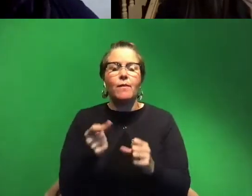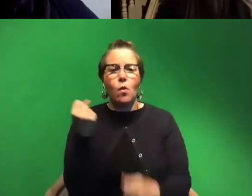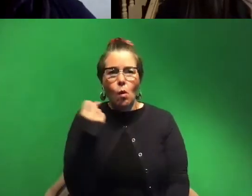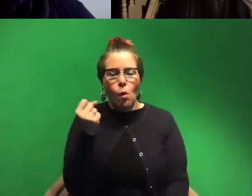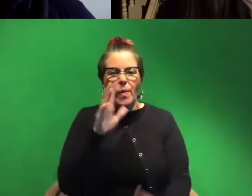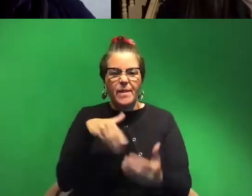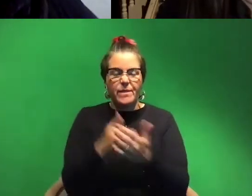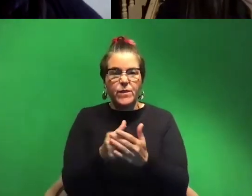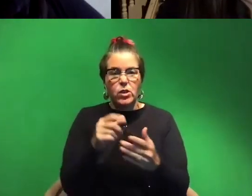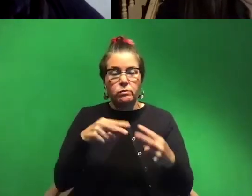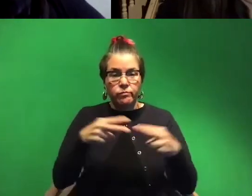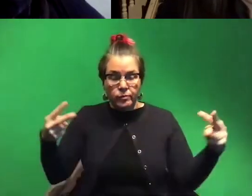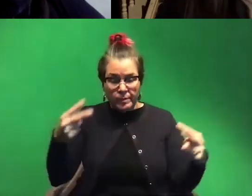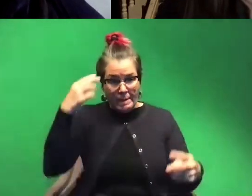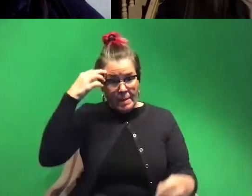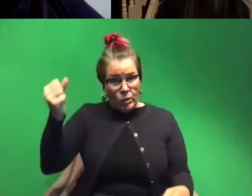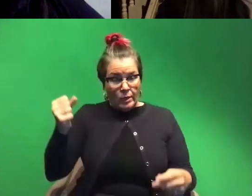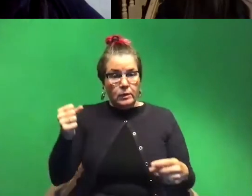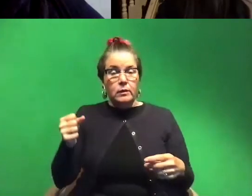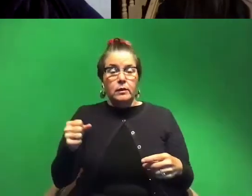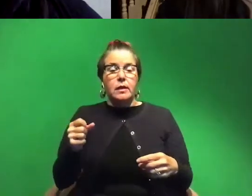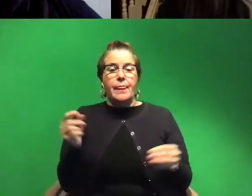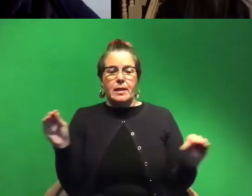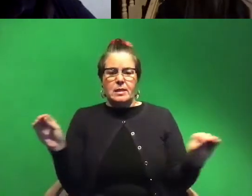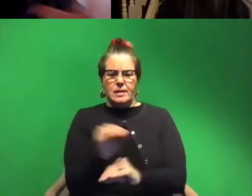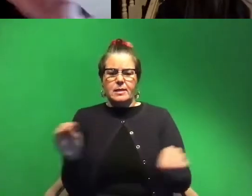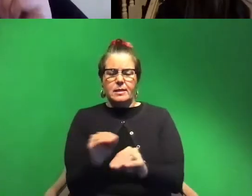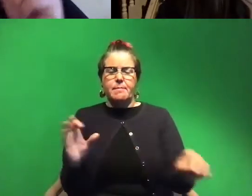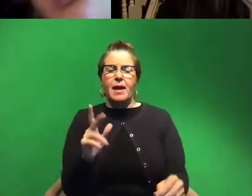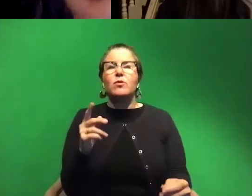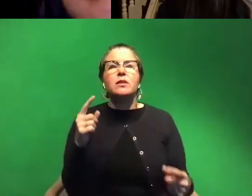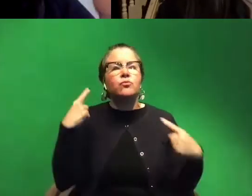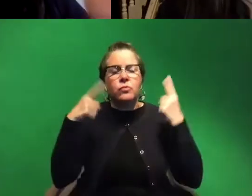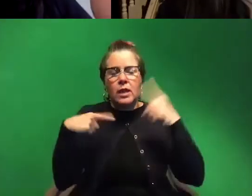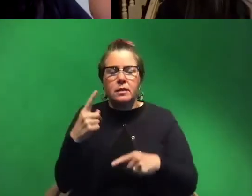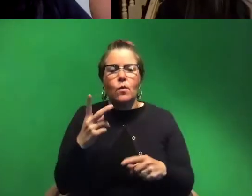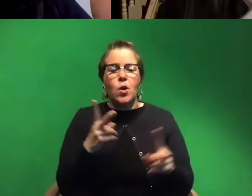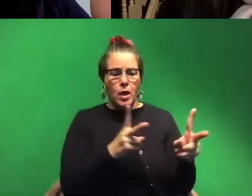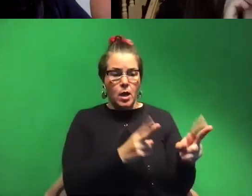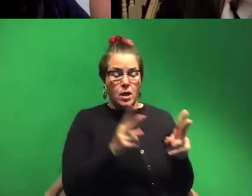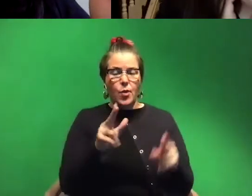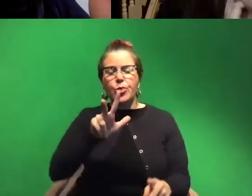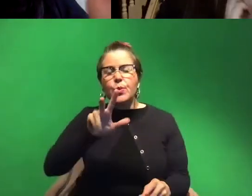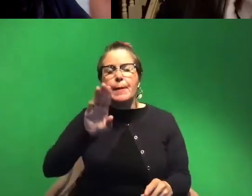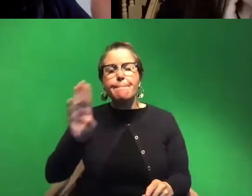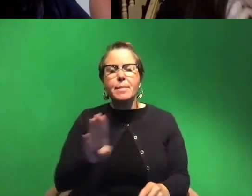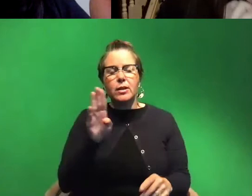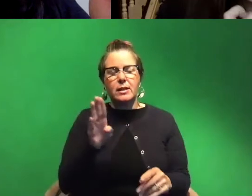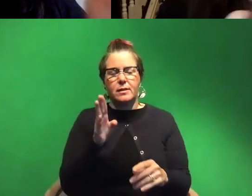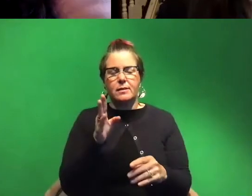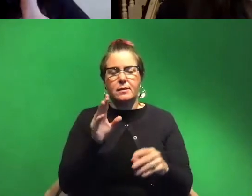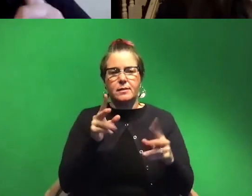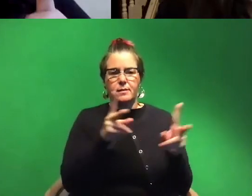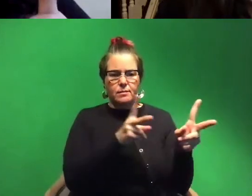entire genome in memory to reassemble it. It's insane because what you're doing is you're cutting this $3 billion piece sequence